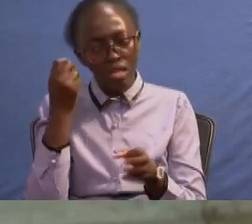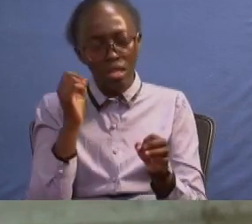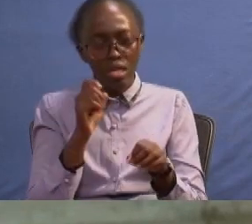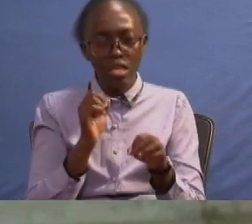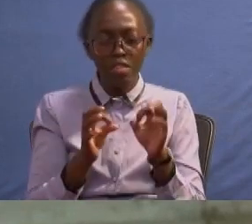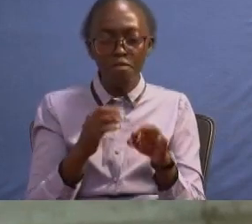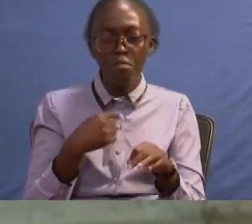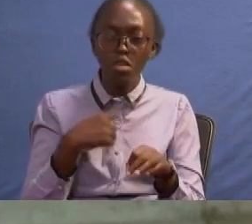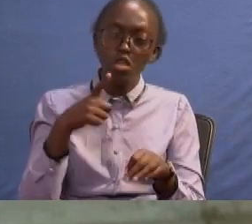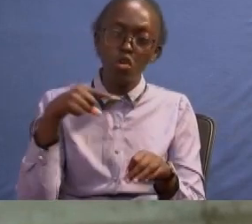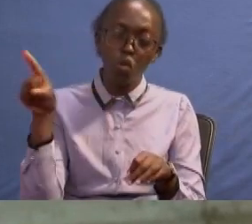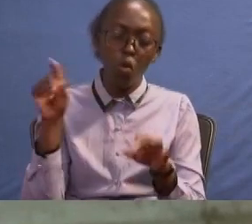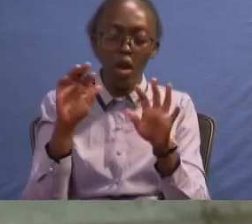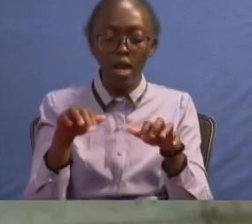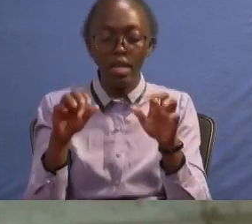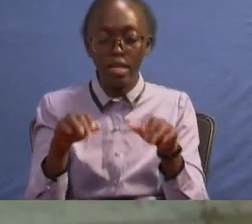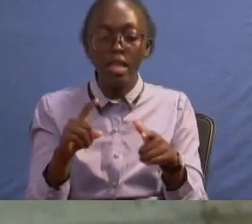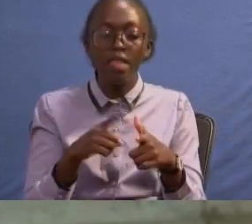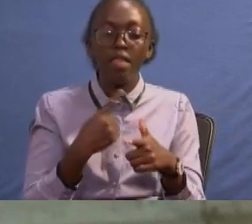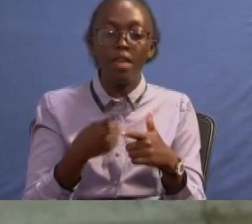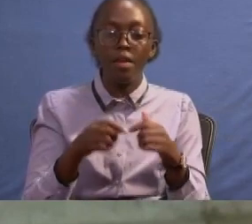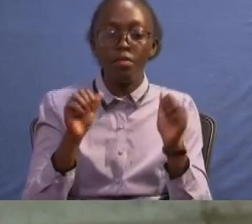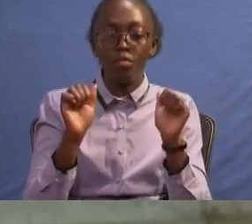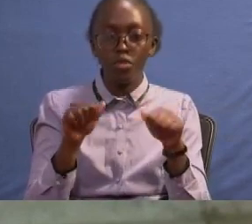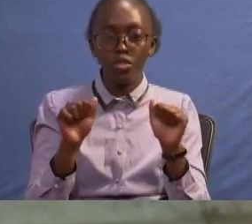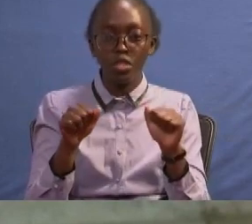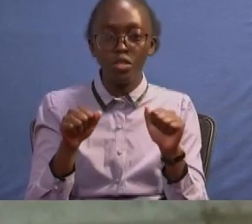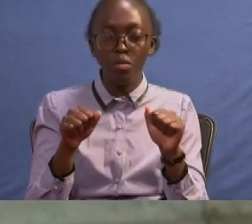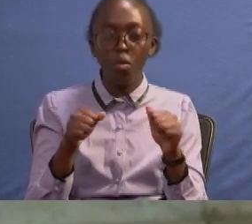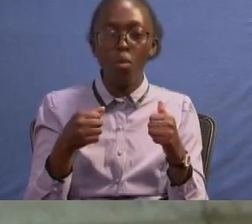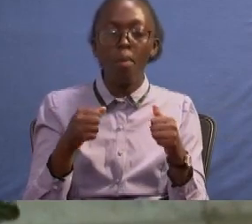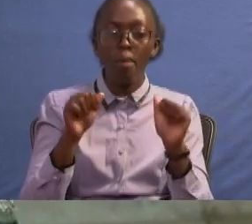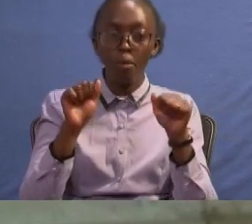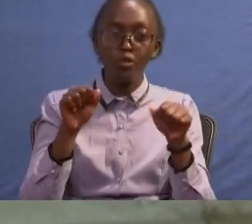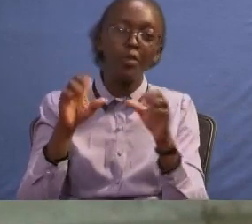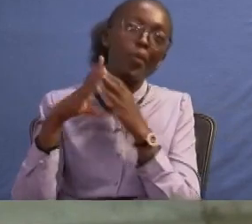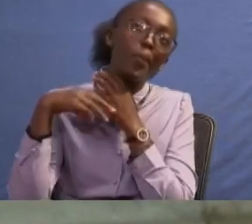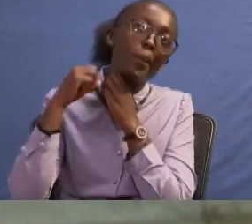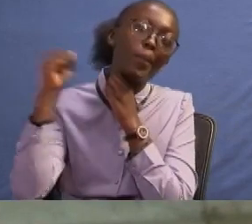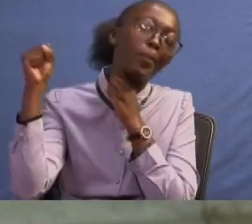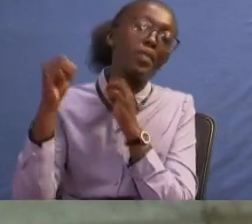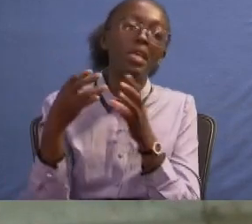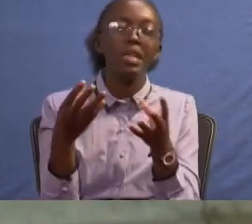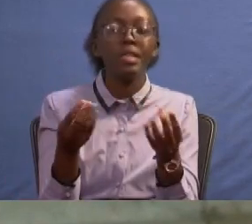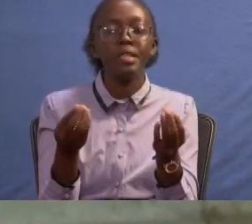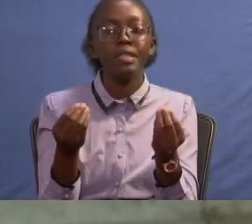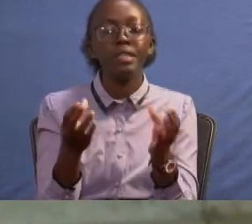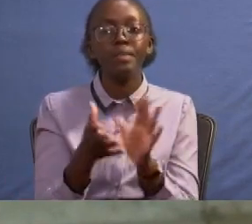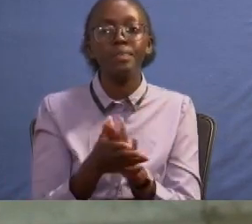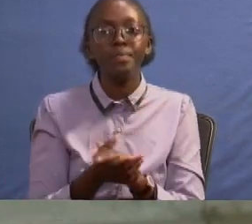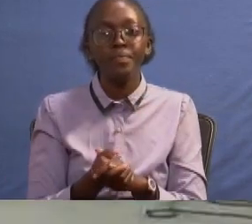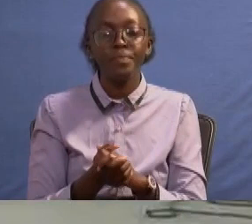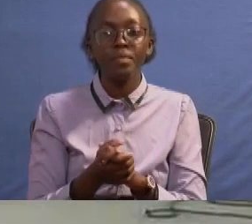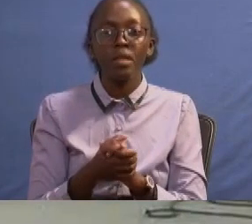a chance of doing what I wanted to do quicker, and I didn't need to do it myself. And so